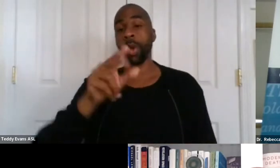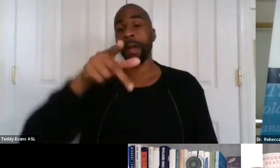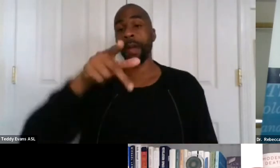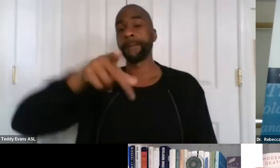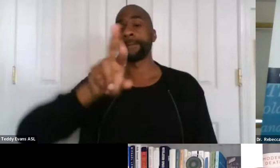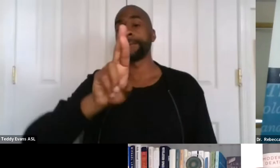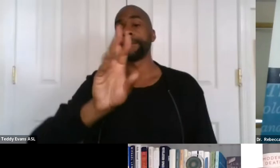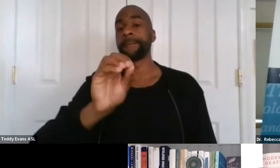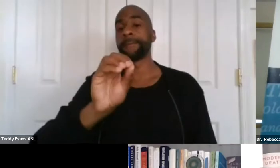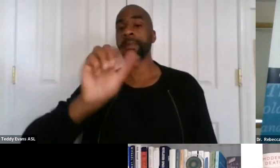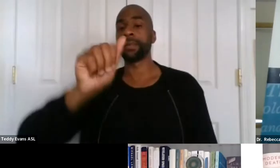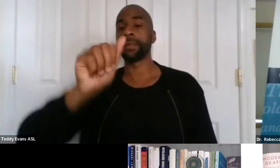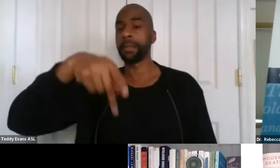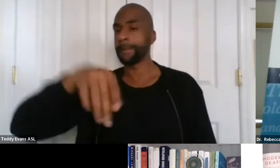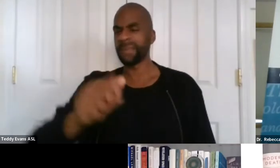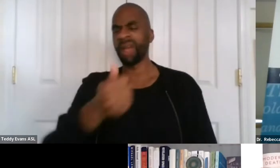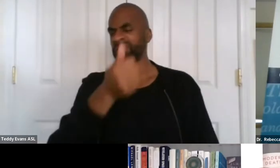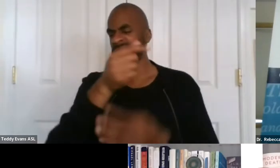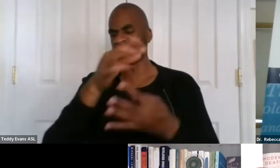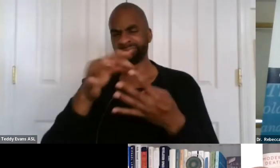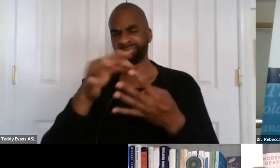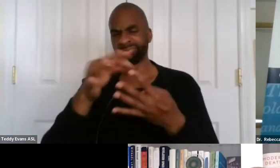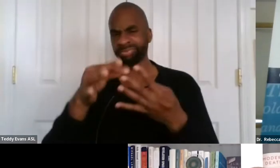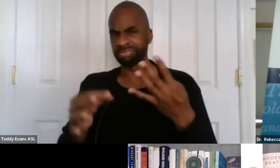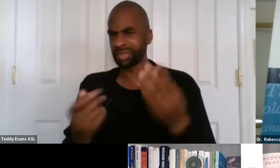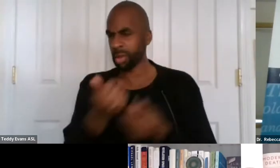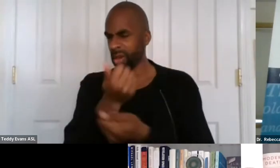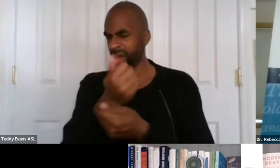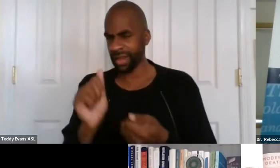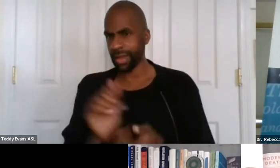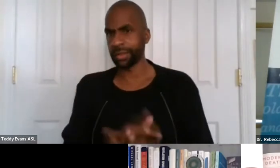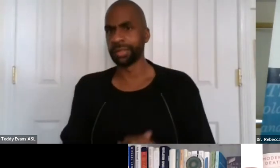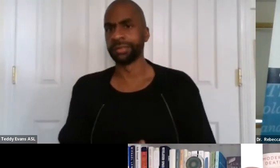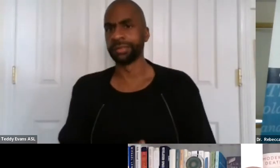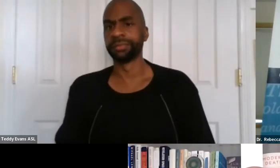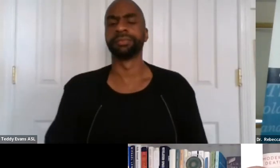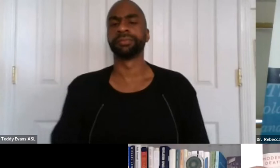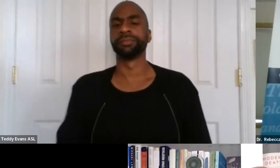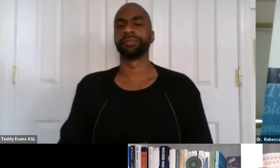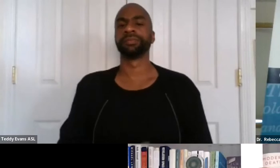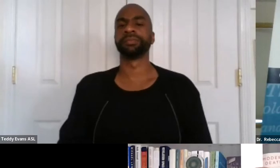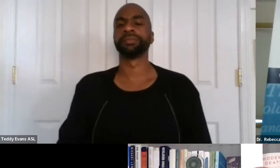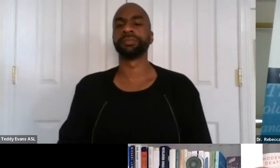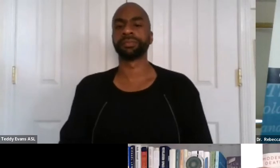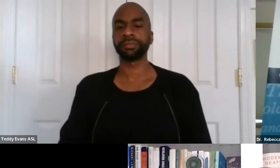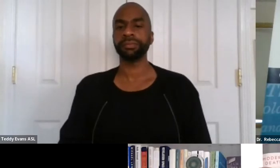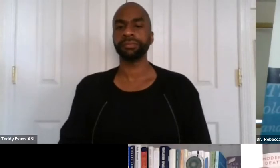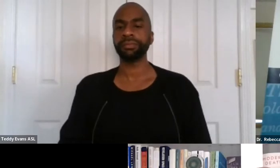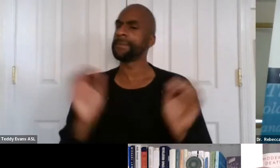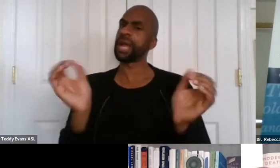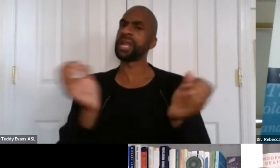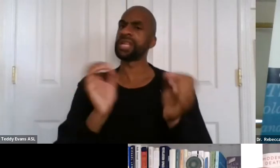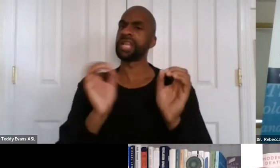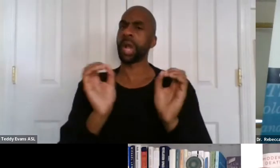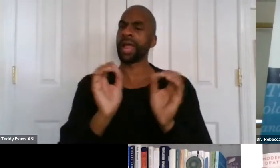about if you've had back pain yourself or live with someone with back pain. But none of those abnormalities seem to have